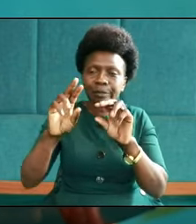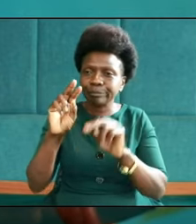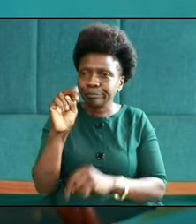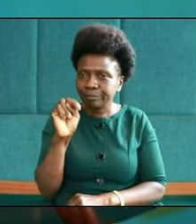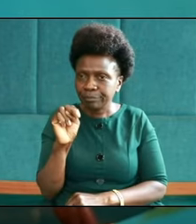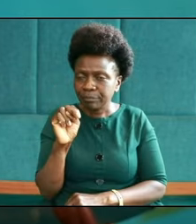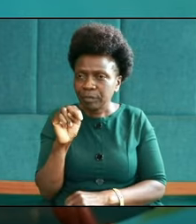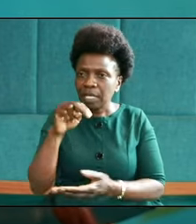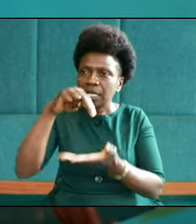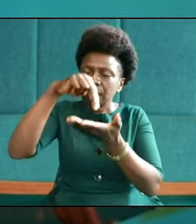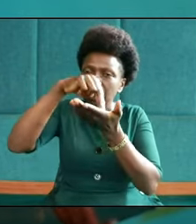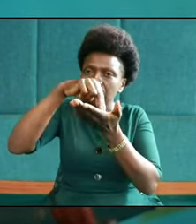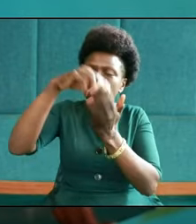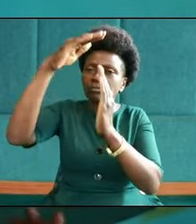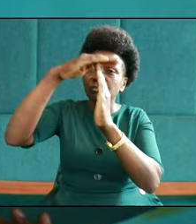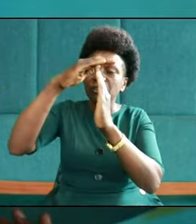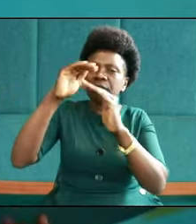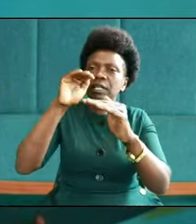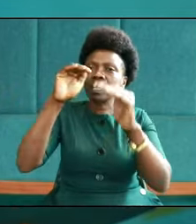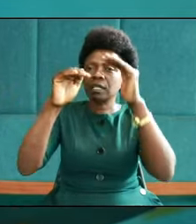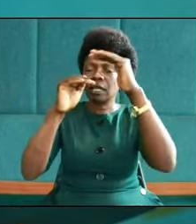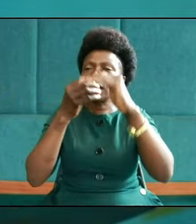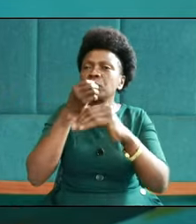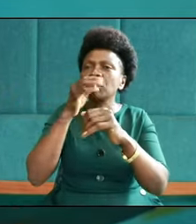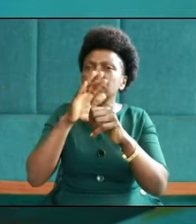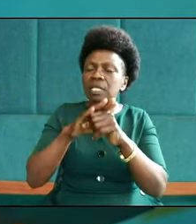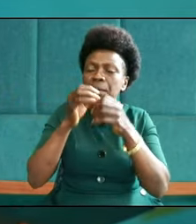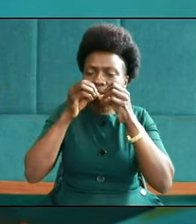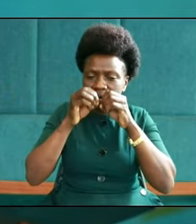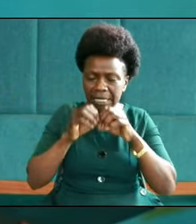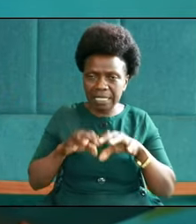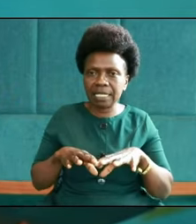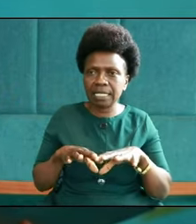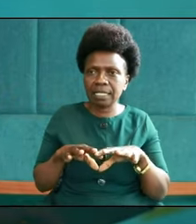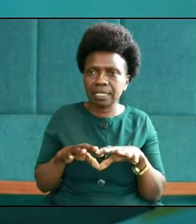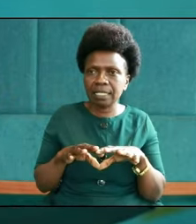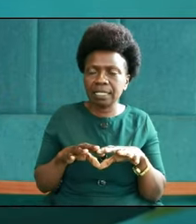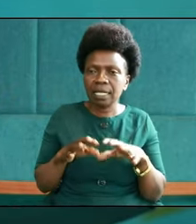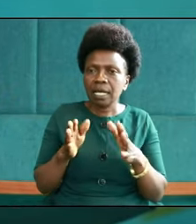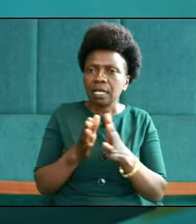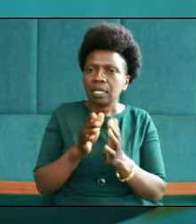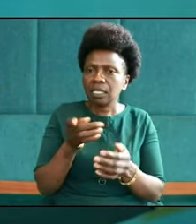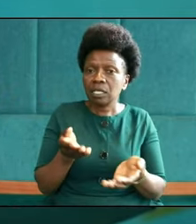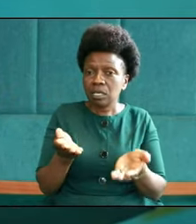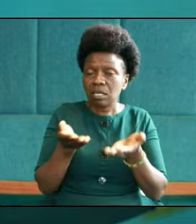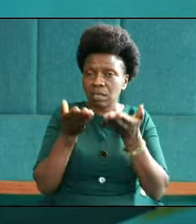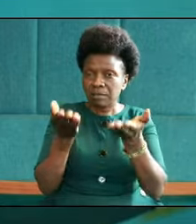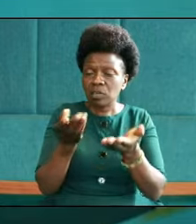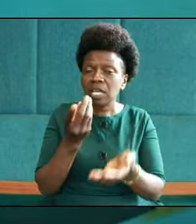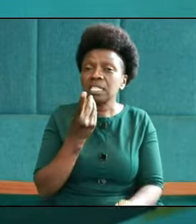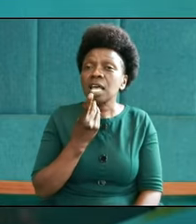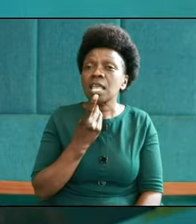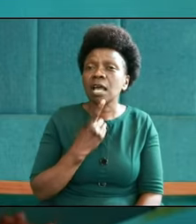ladder and promising blessings. And that one gives you a